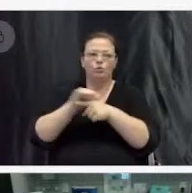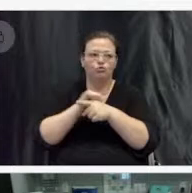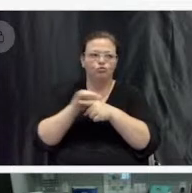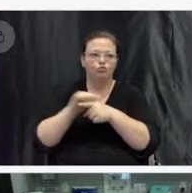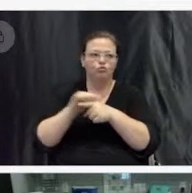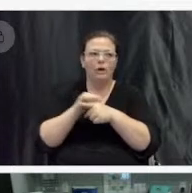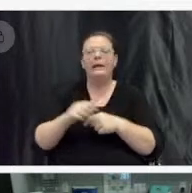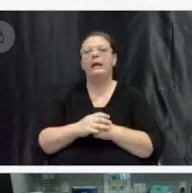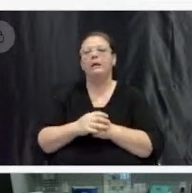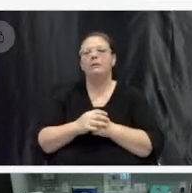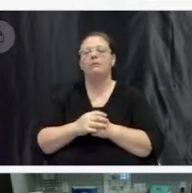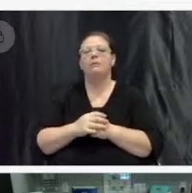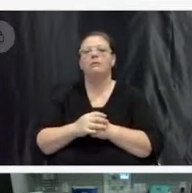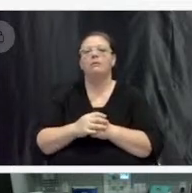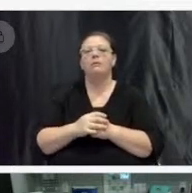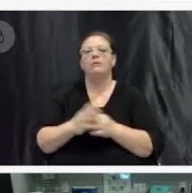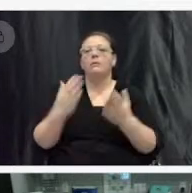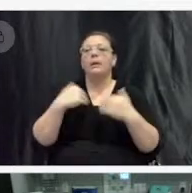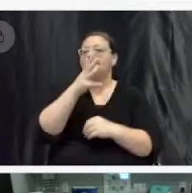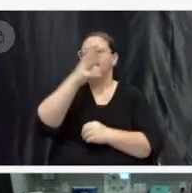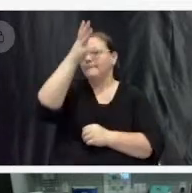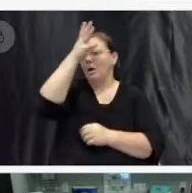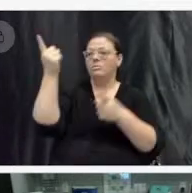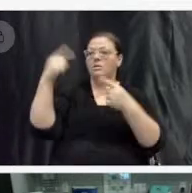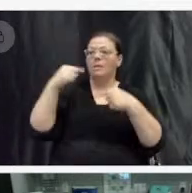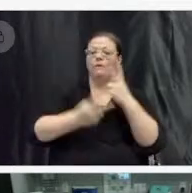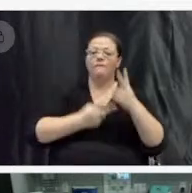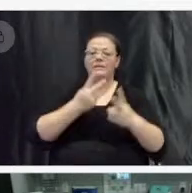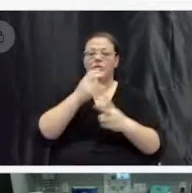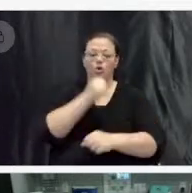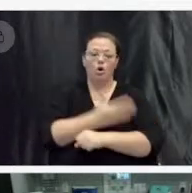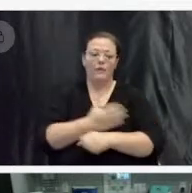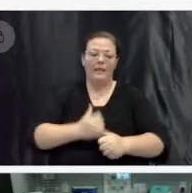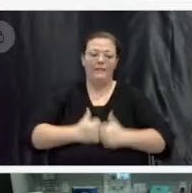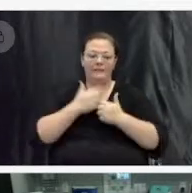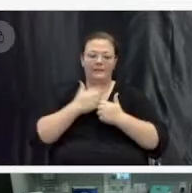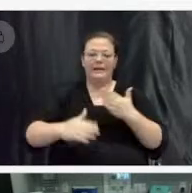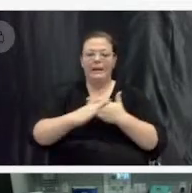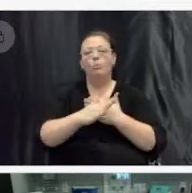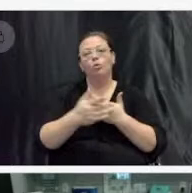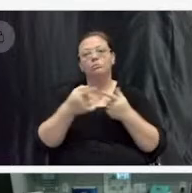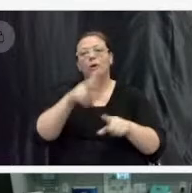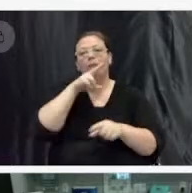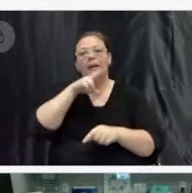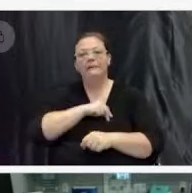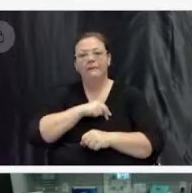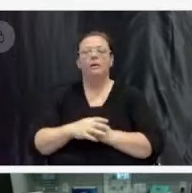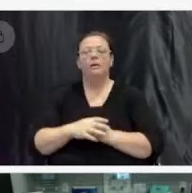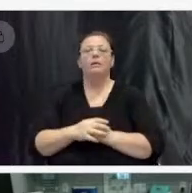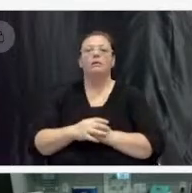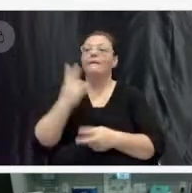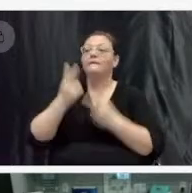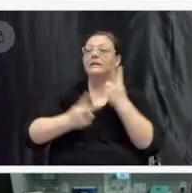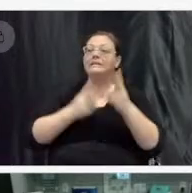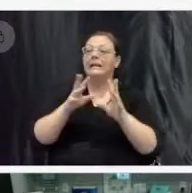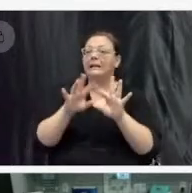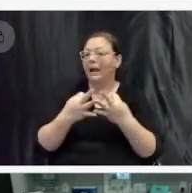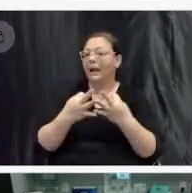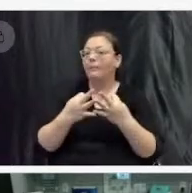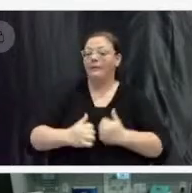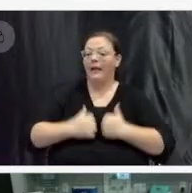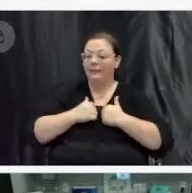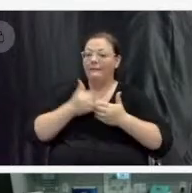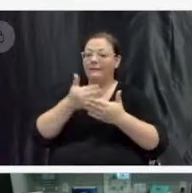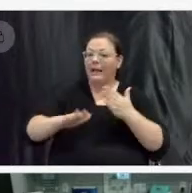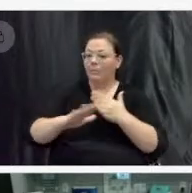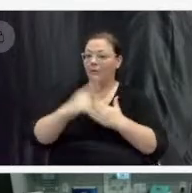corporate office, parents visiting their daughter who lives in the neighborhood for Thanksgiving, visiting family who lives in the